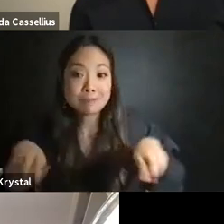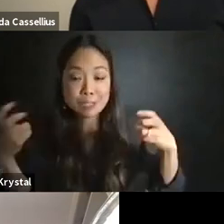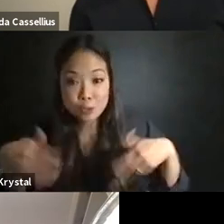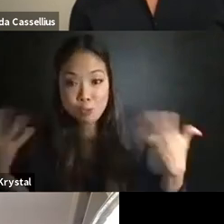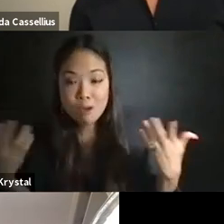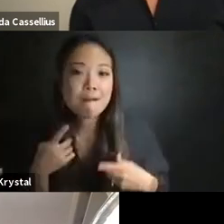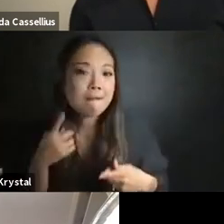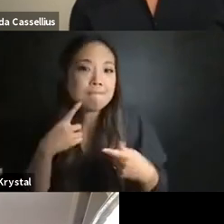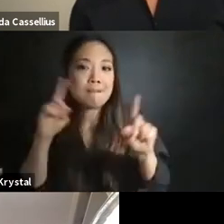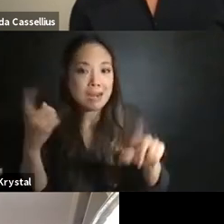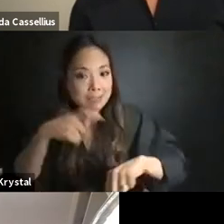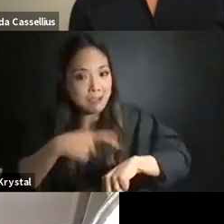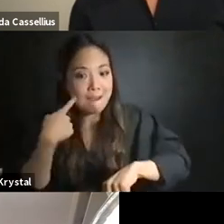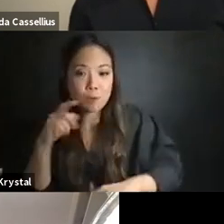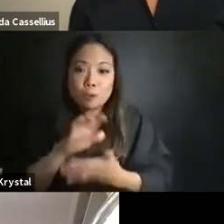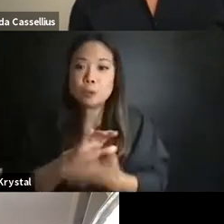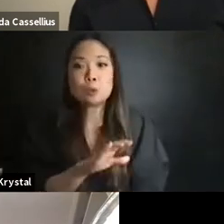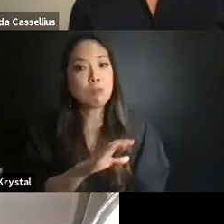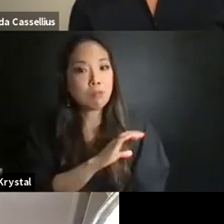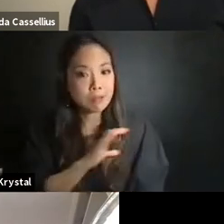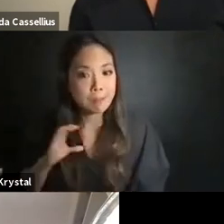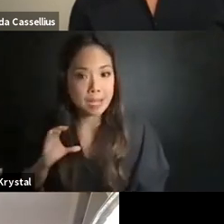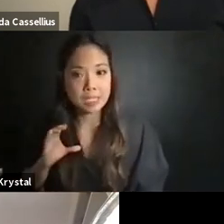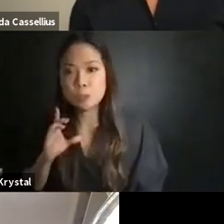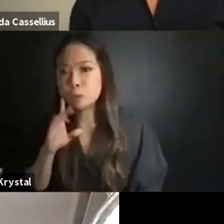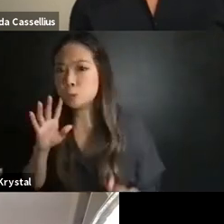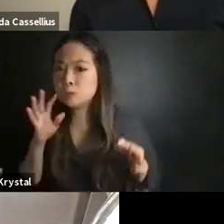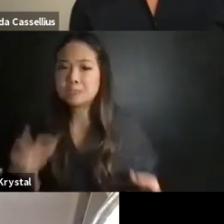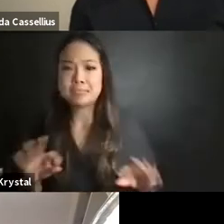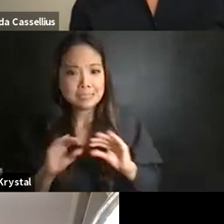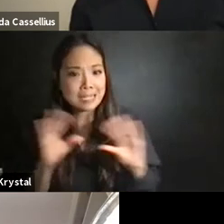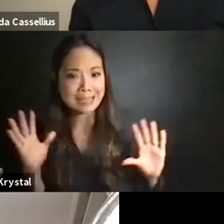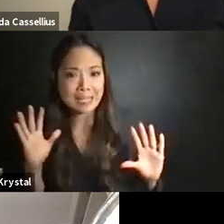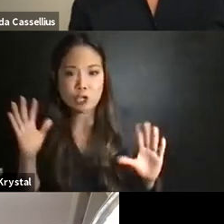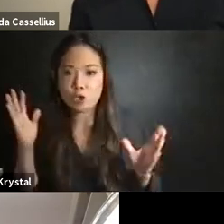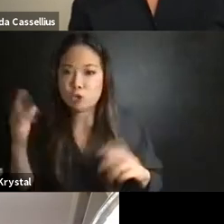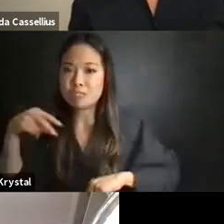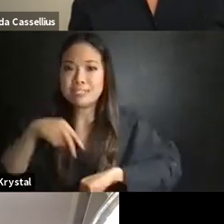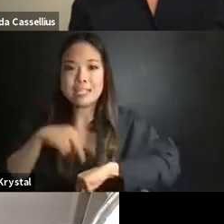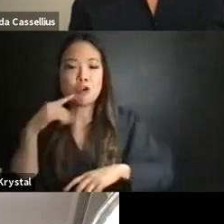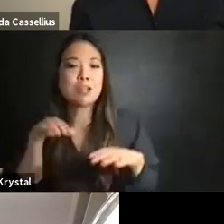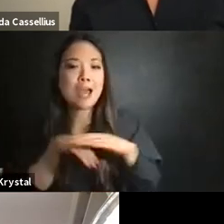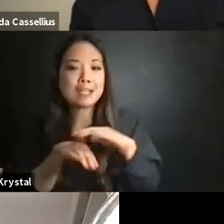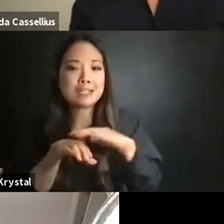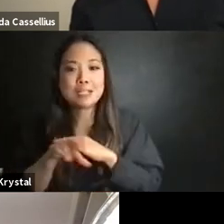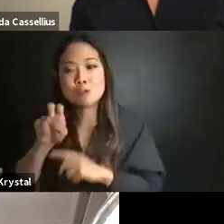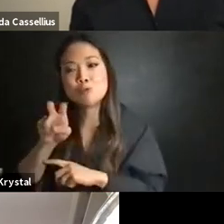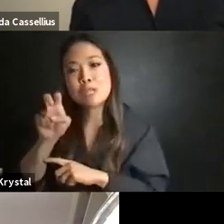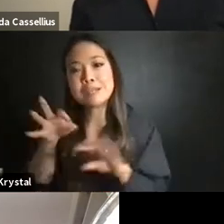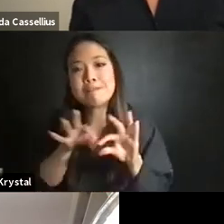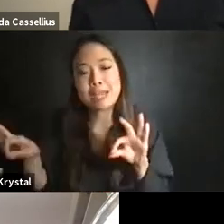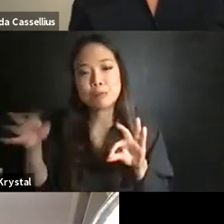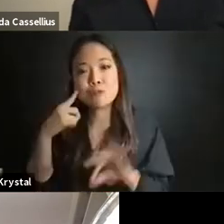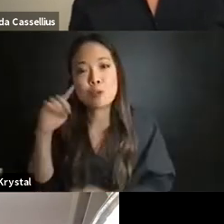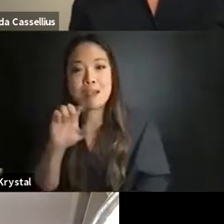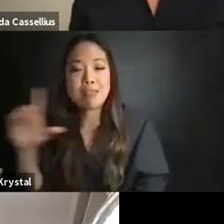time for the school committee to take a clear stance on the policy of access to native language for english learner students